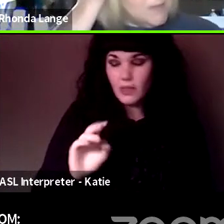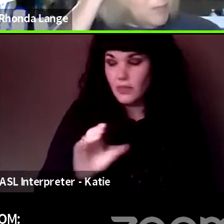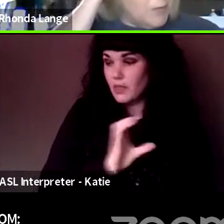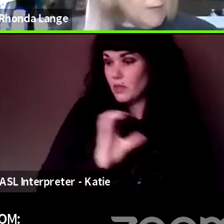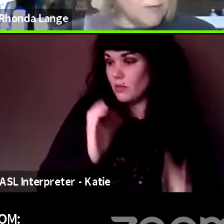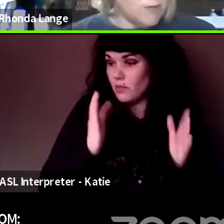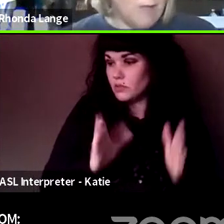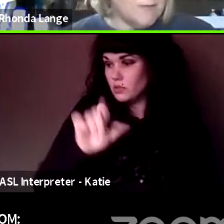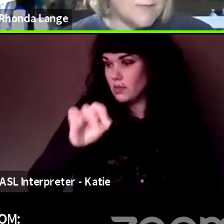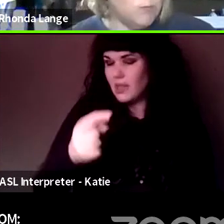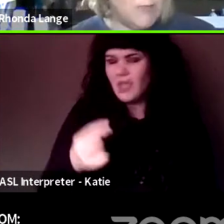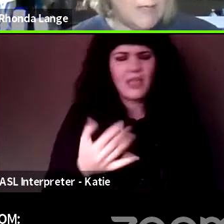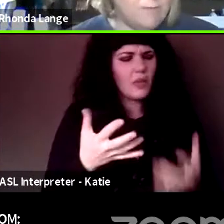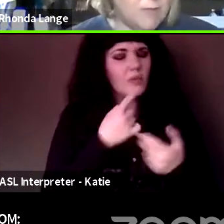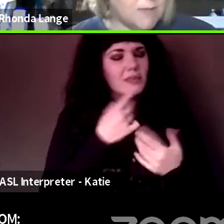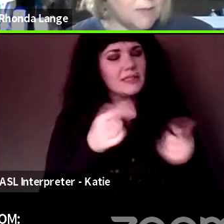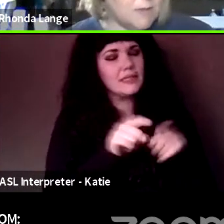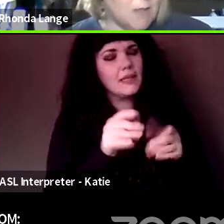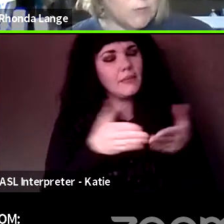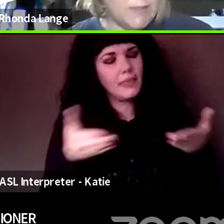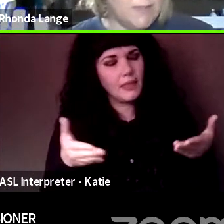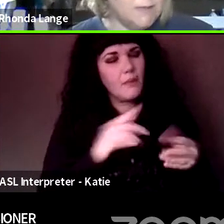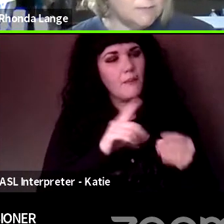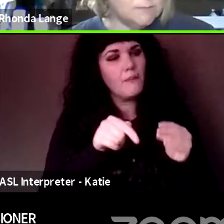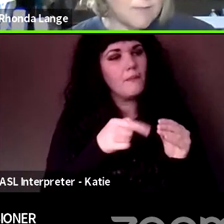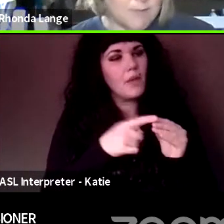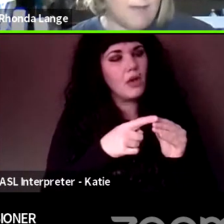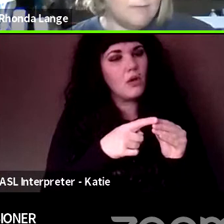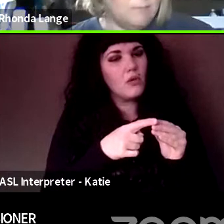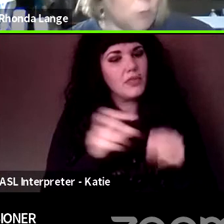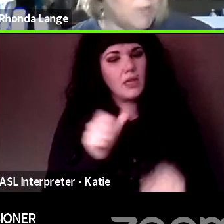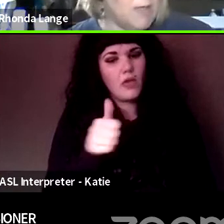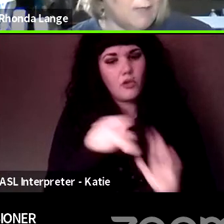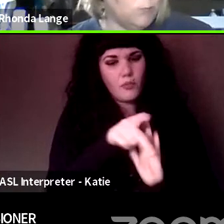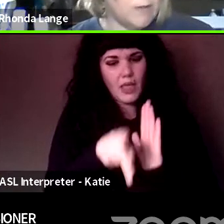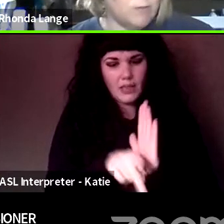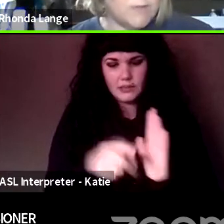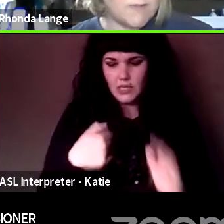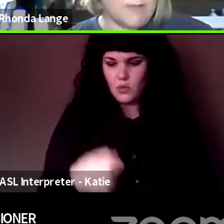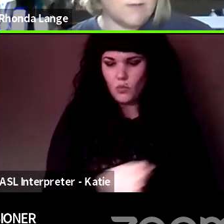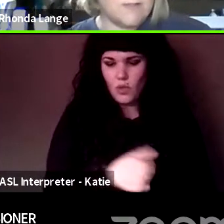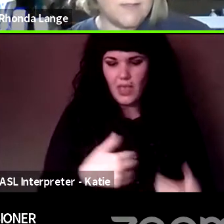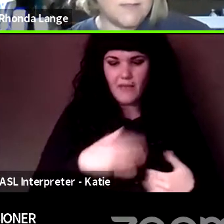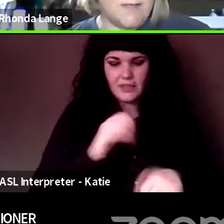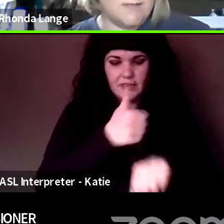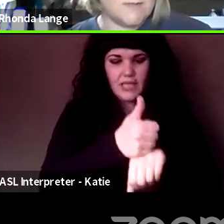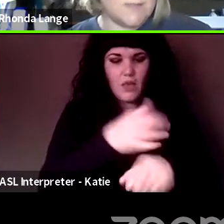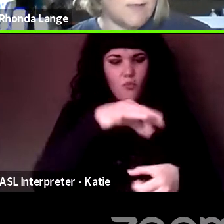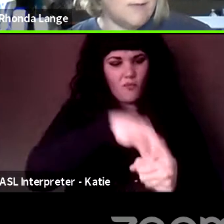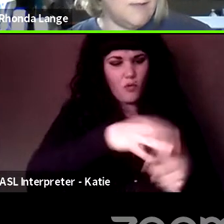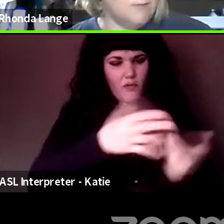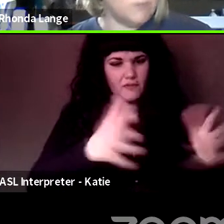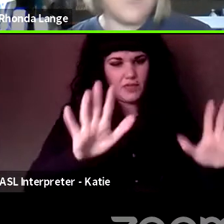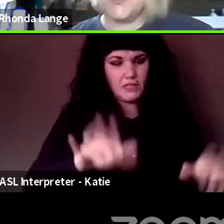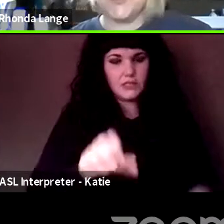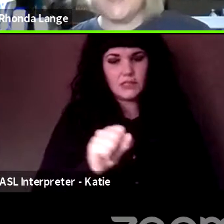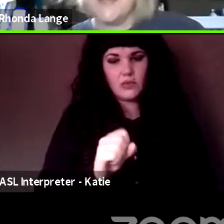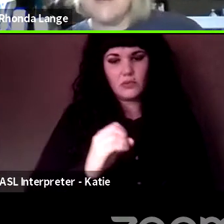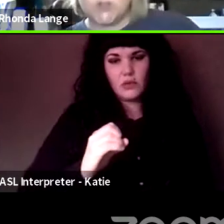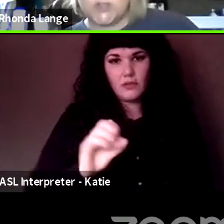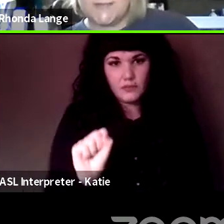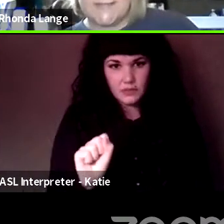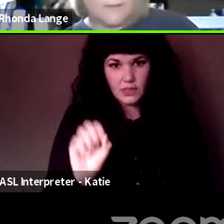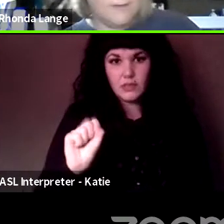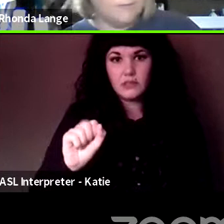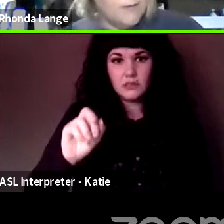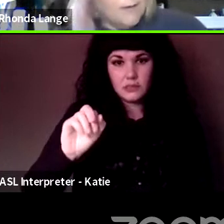was saying about the other policy. We have it already set and voted on, where it was the Secretary of State, Sarah, and redistricting